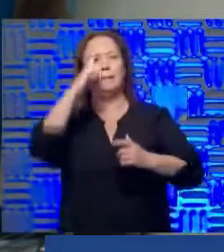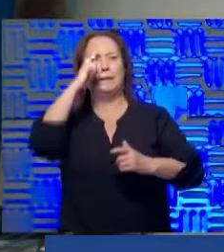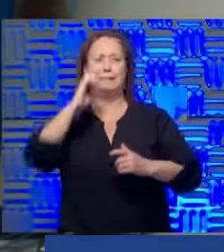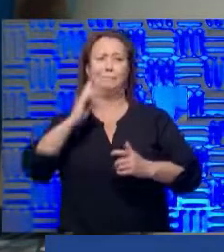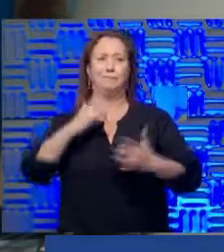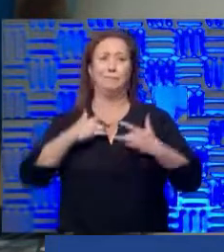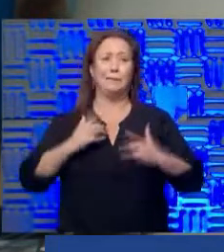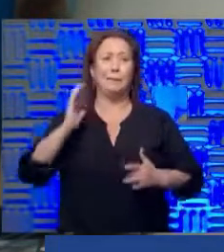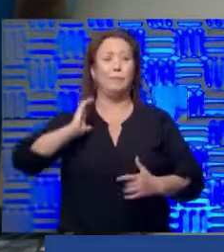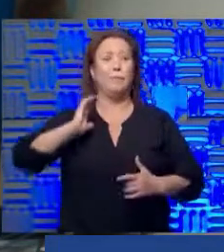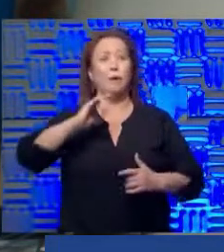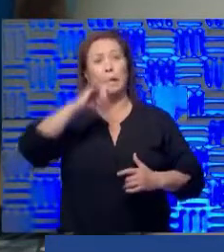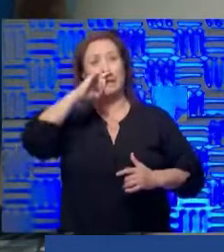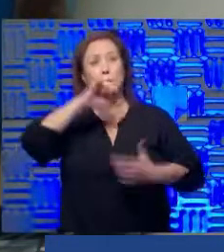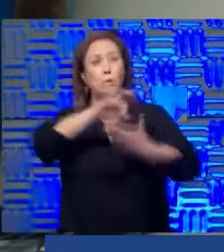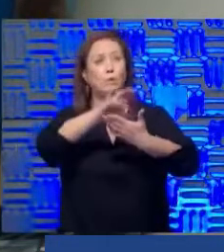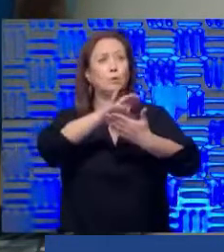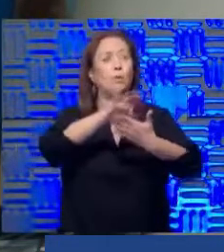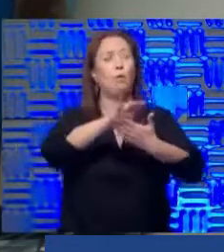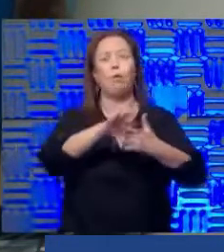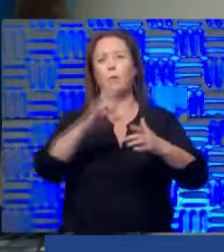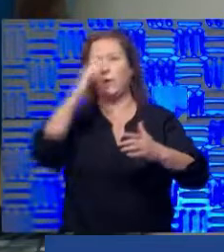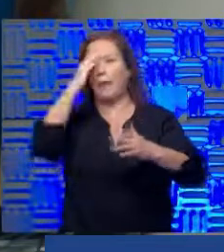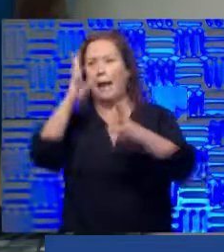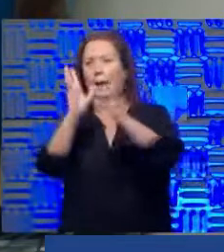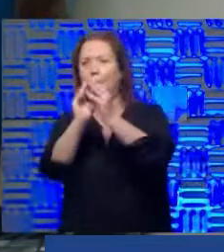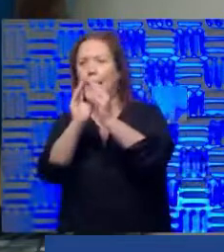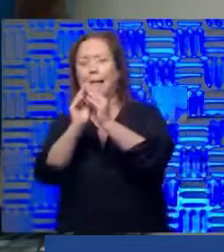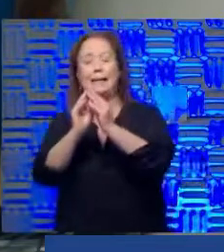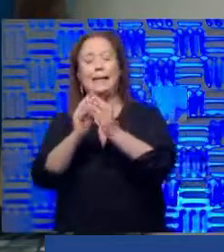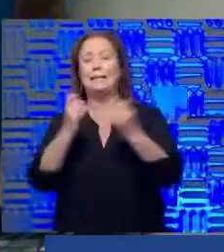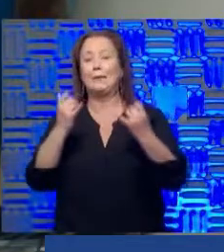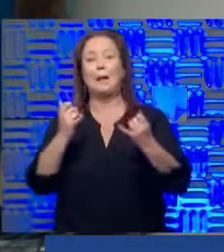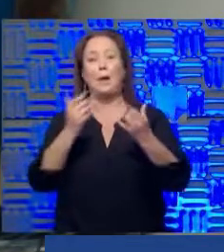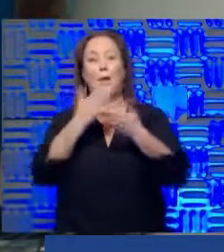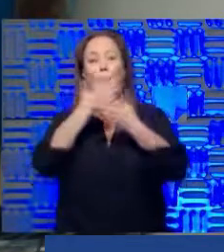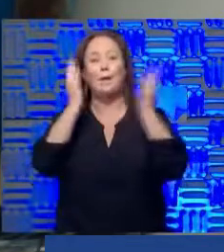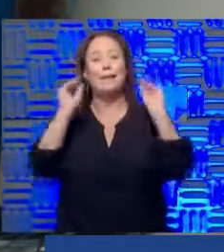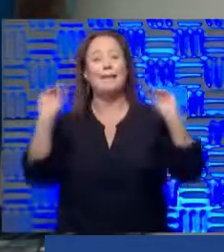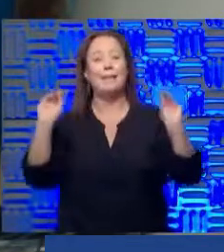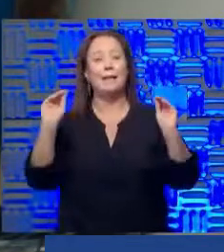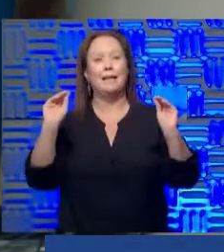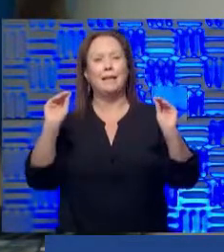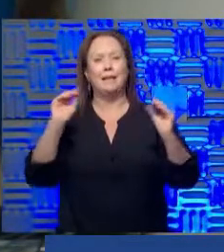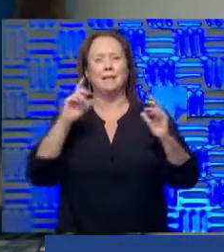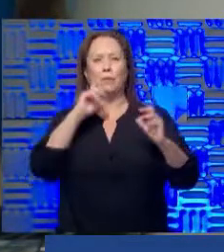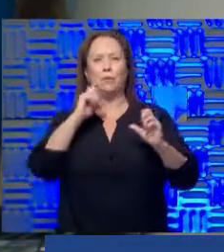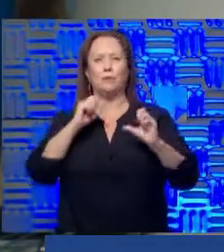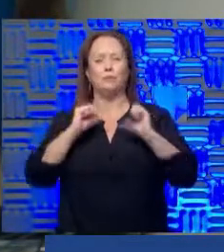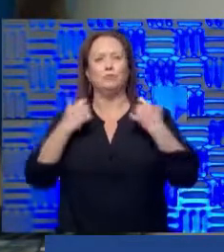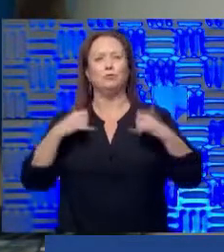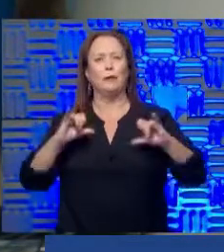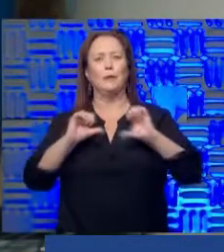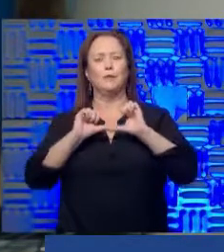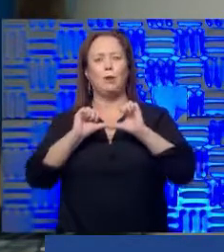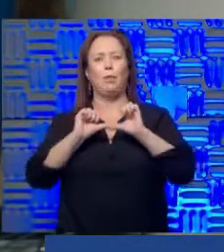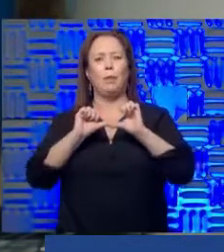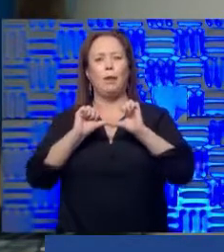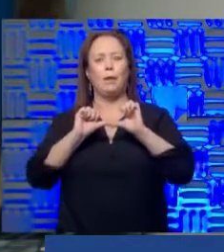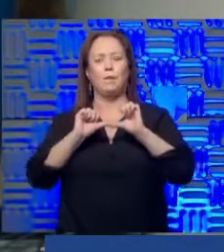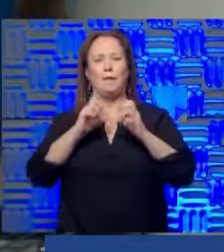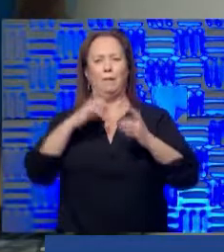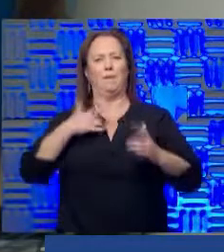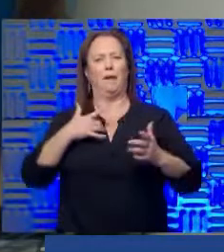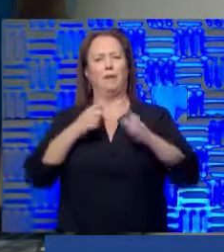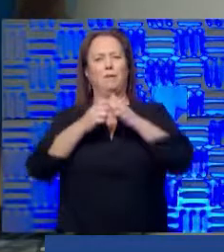or various meetings on certain days of the week, and we don't have that right now. So it's kind of like we're floating along sometimes, and we're just kind of lost.